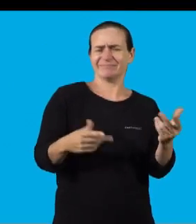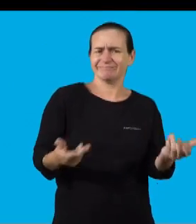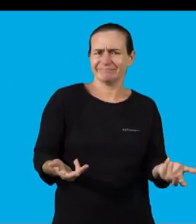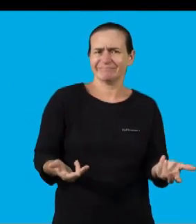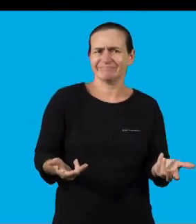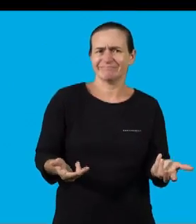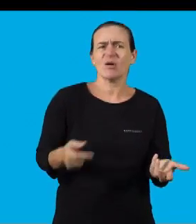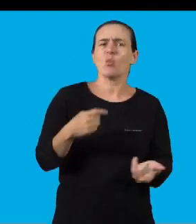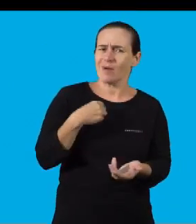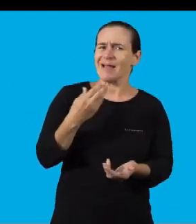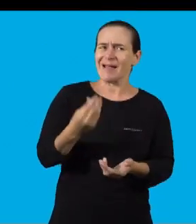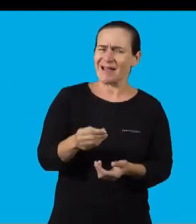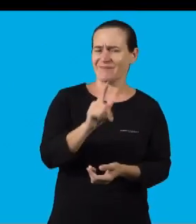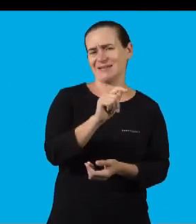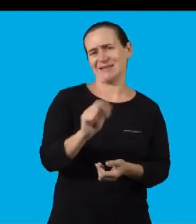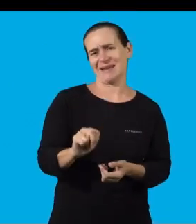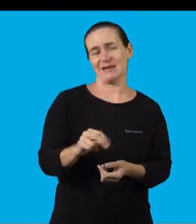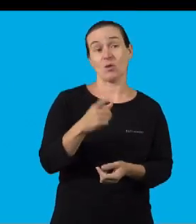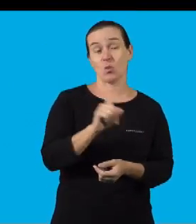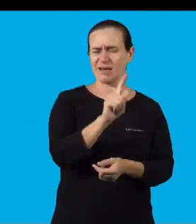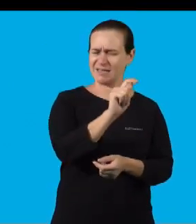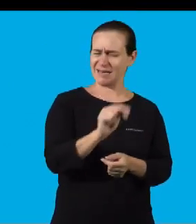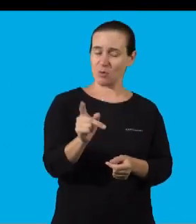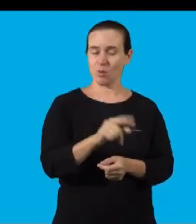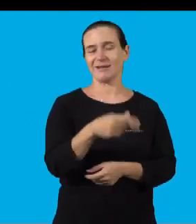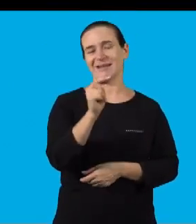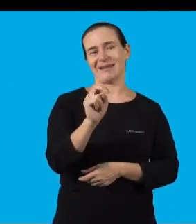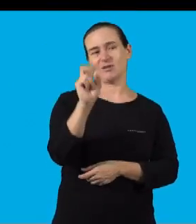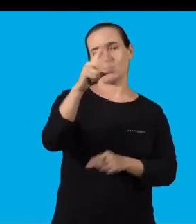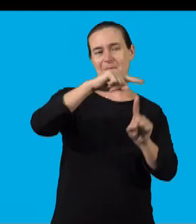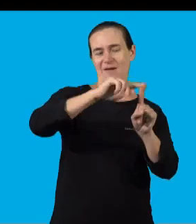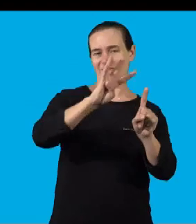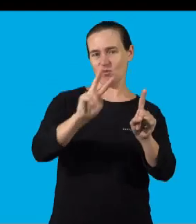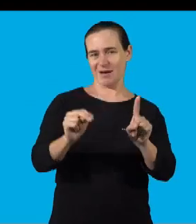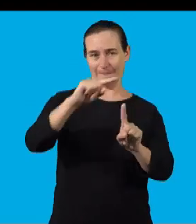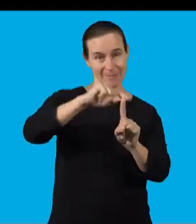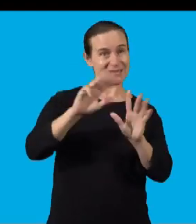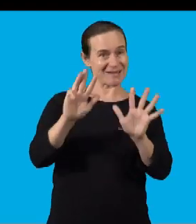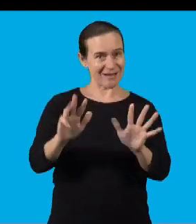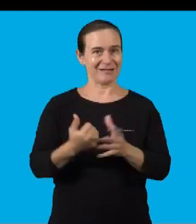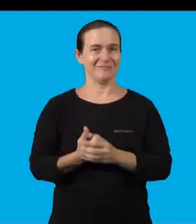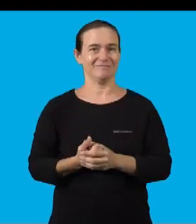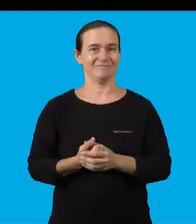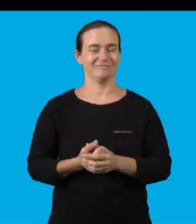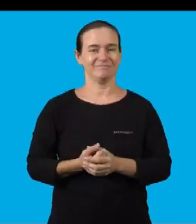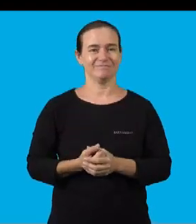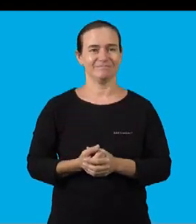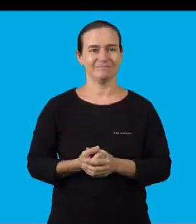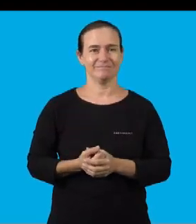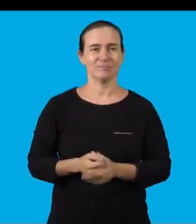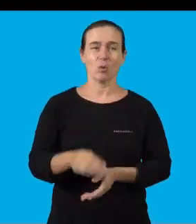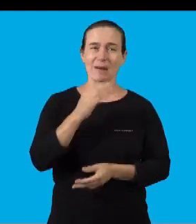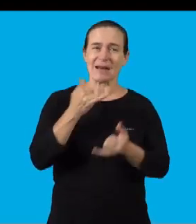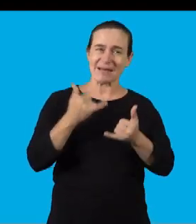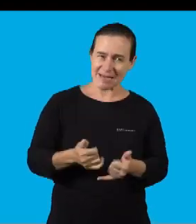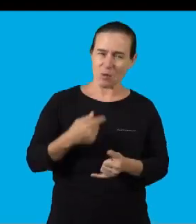already have Tn. Remember, our Tn is n squared plus 4n plus 9. So now we need